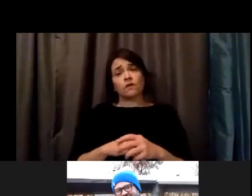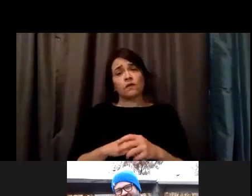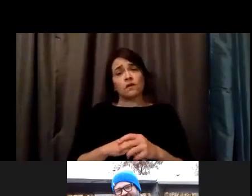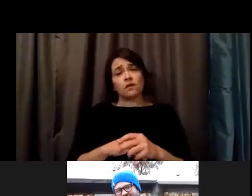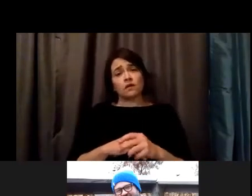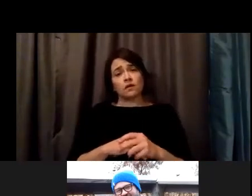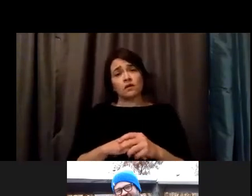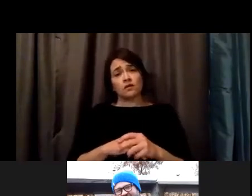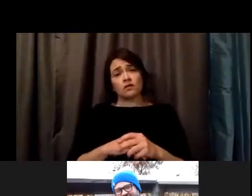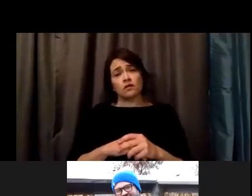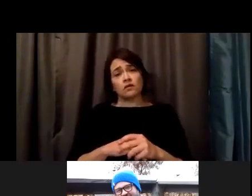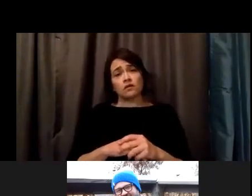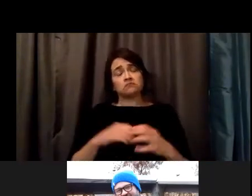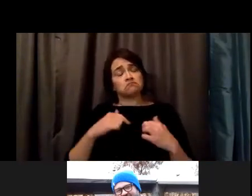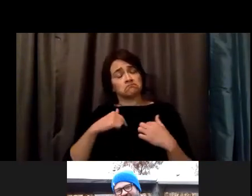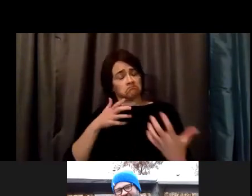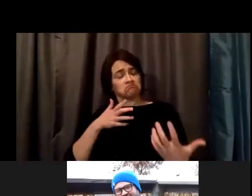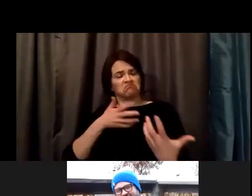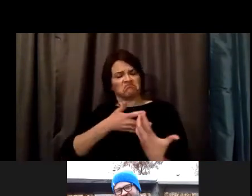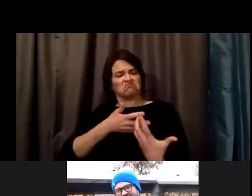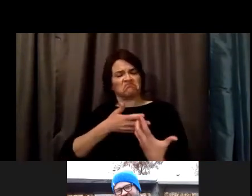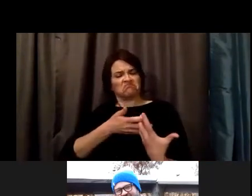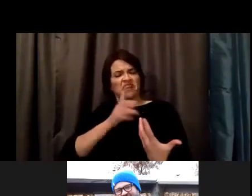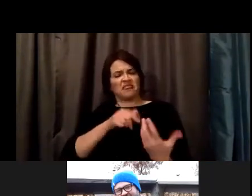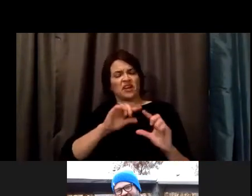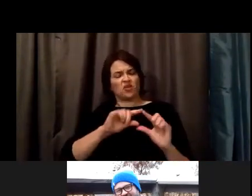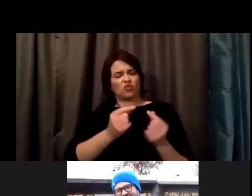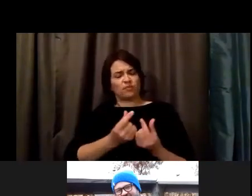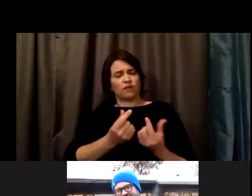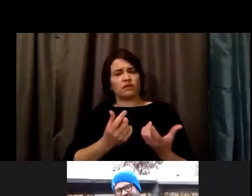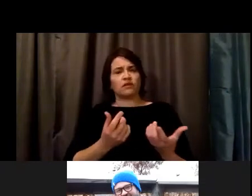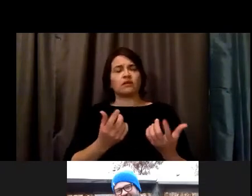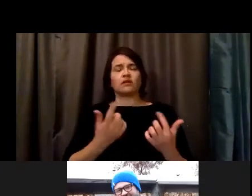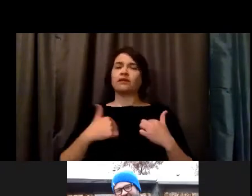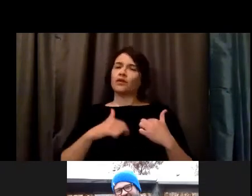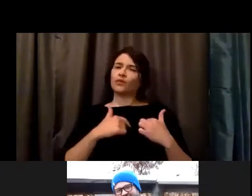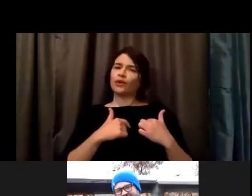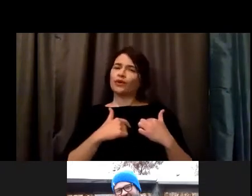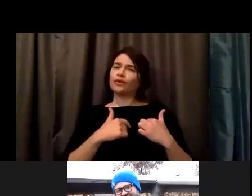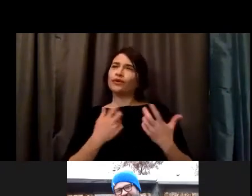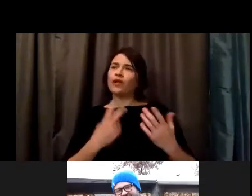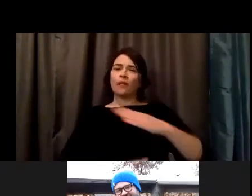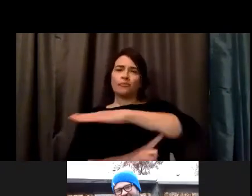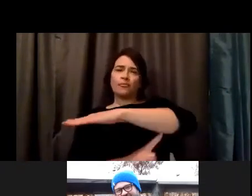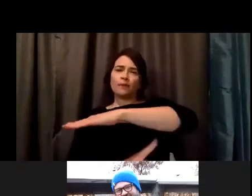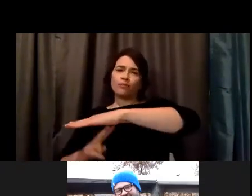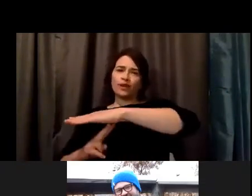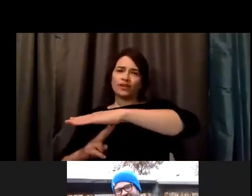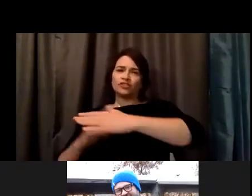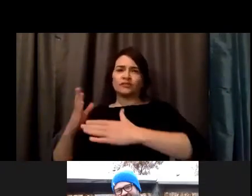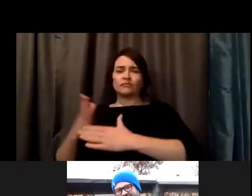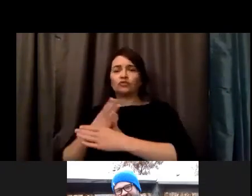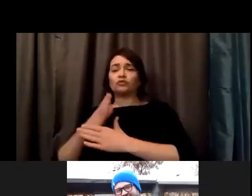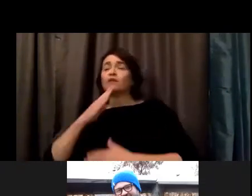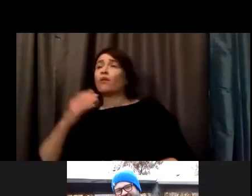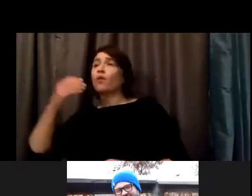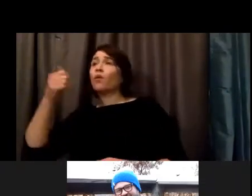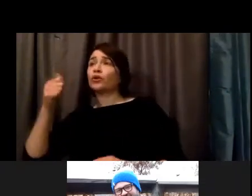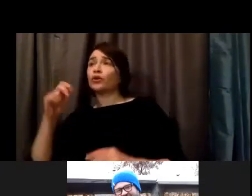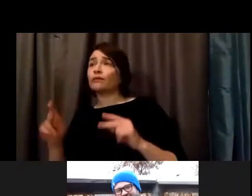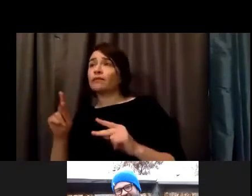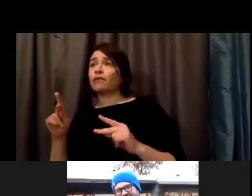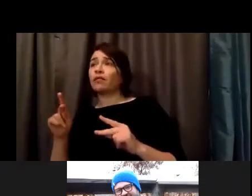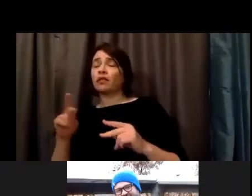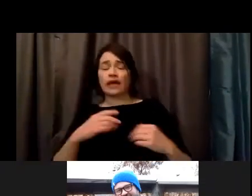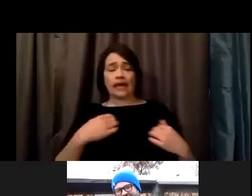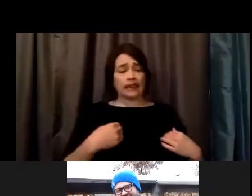where I belong to, we're kind of like the bridge between the old and the young. When you get below the